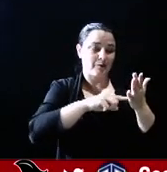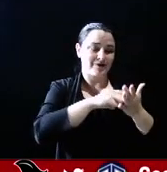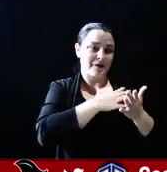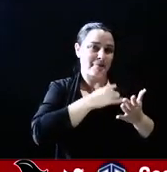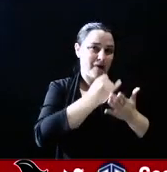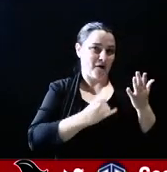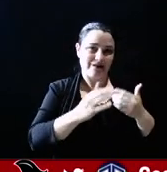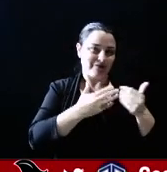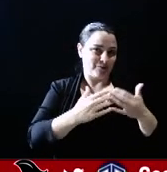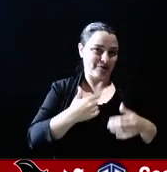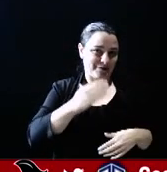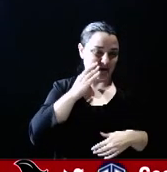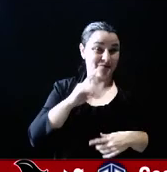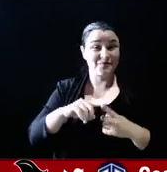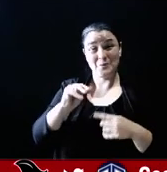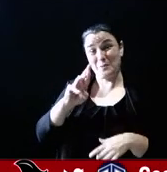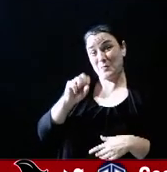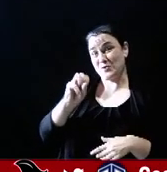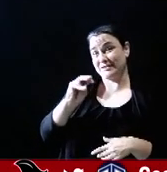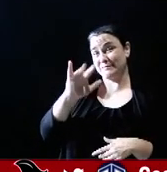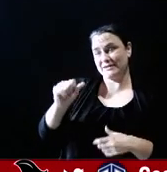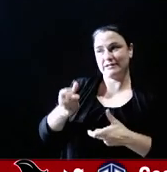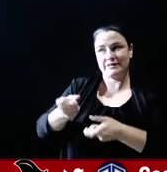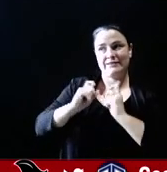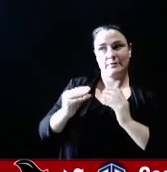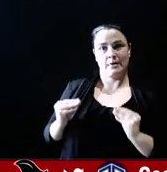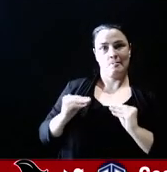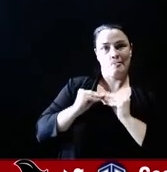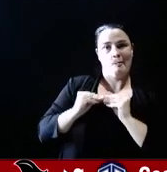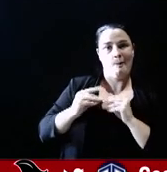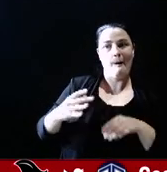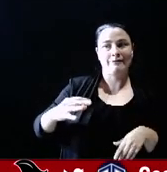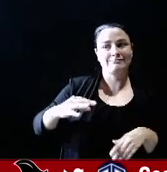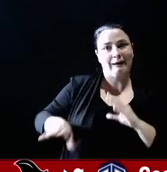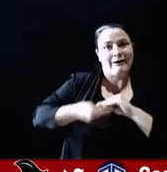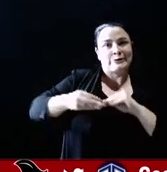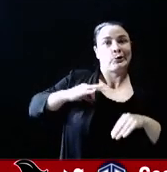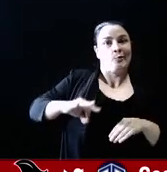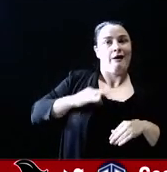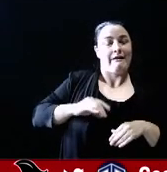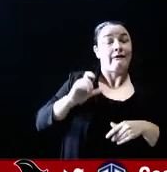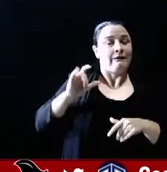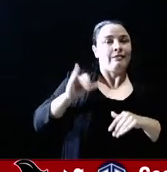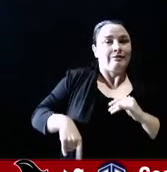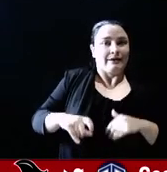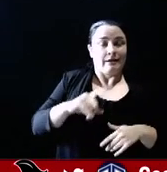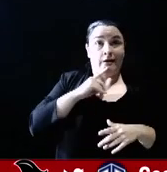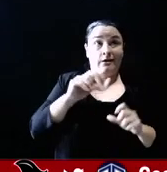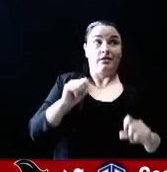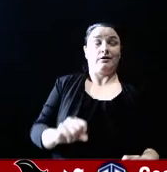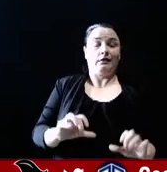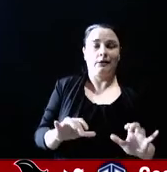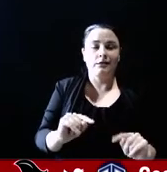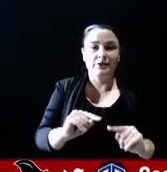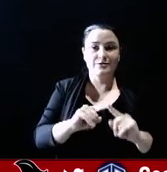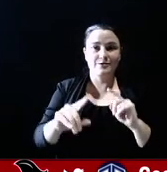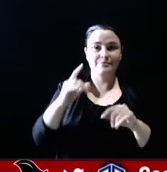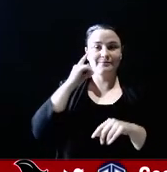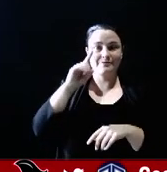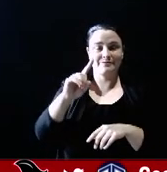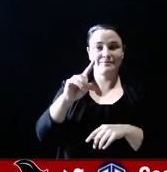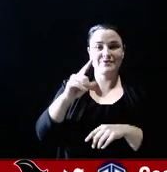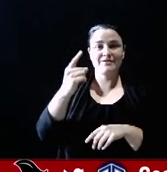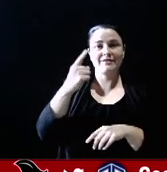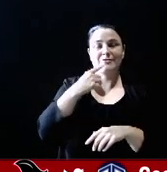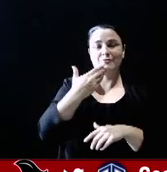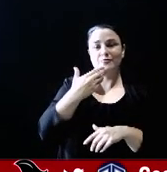To Ms. Mills, for giving me more extra credit than I knew what to do with. To Ms. Shrule, for teaching me to never look at a map or circle the same